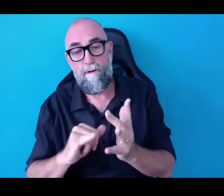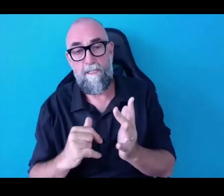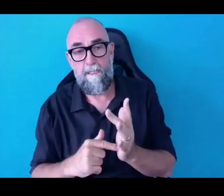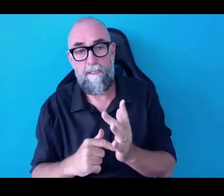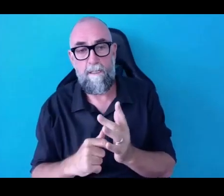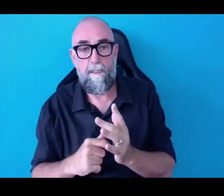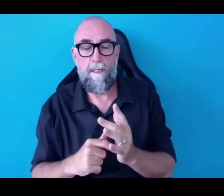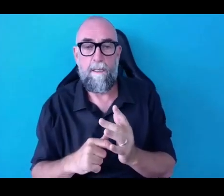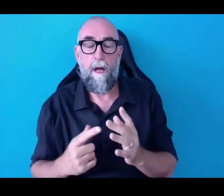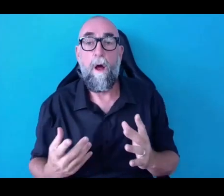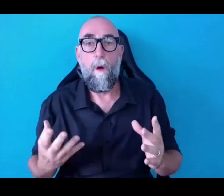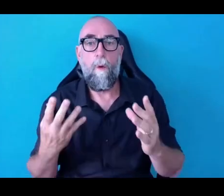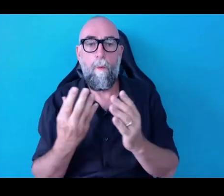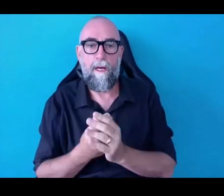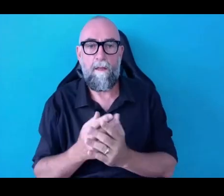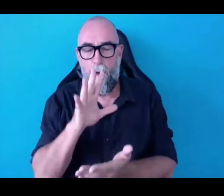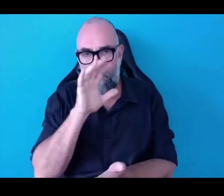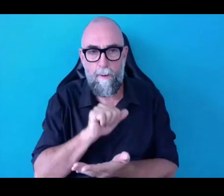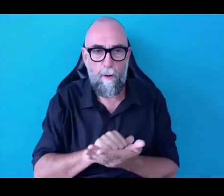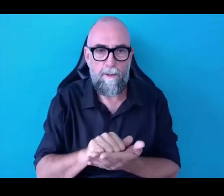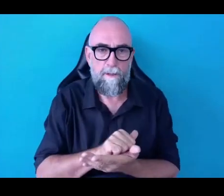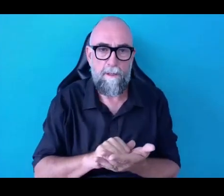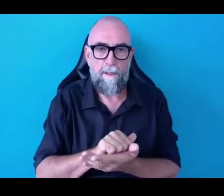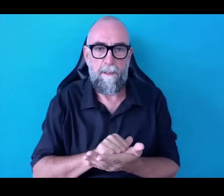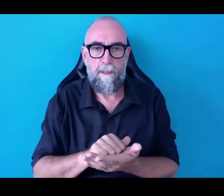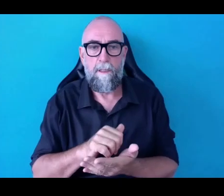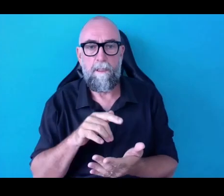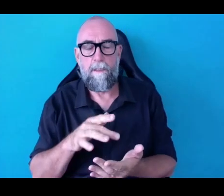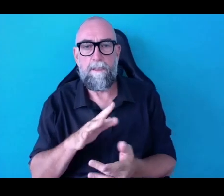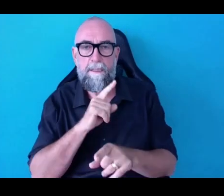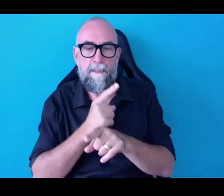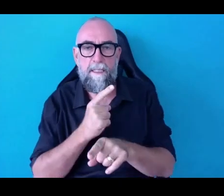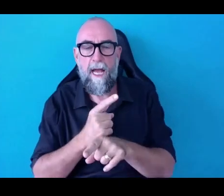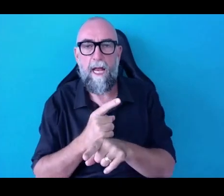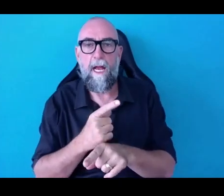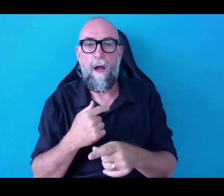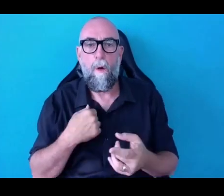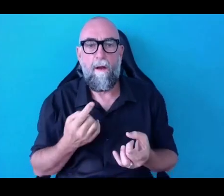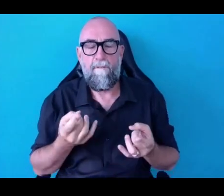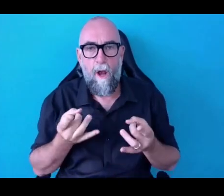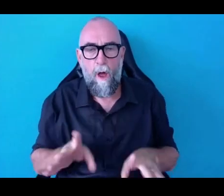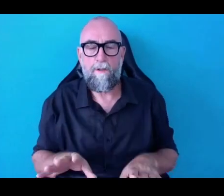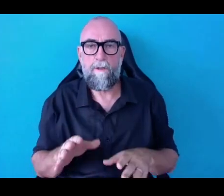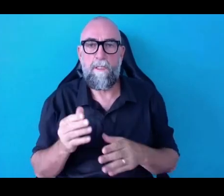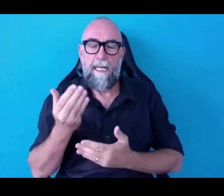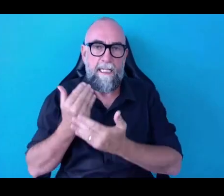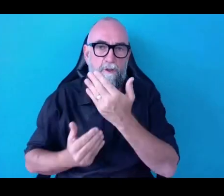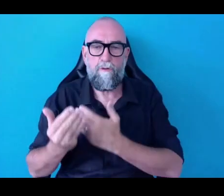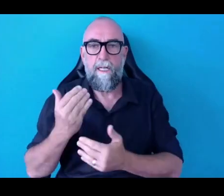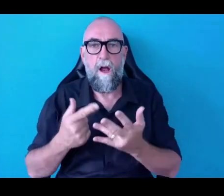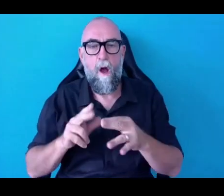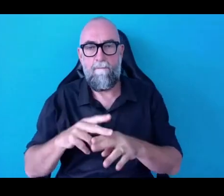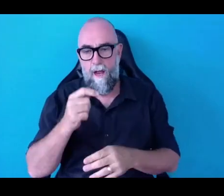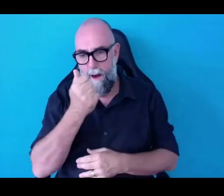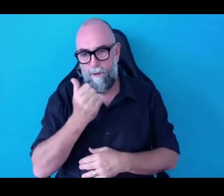native flora and fauna as if to represent this long lost history of who we are as people. There remain many instances for